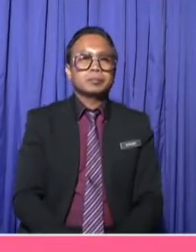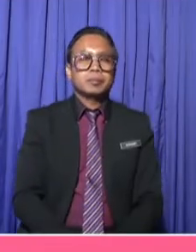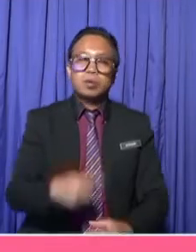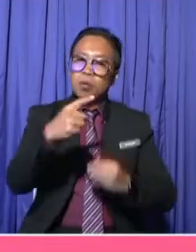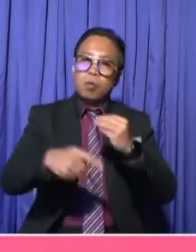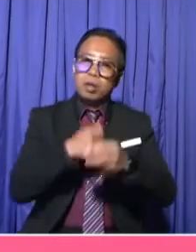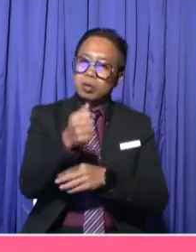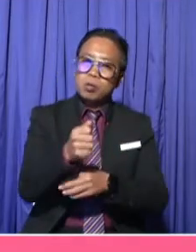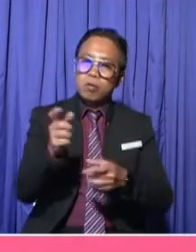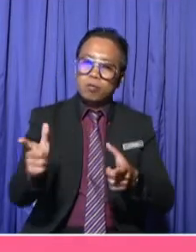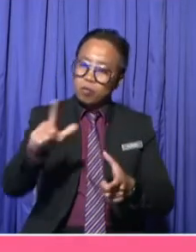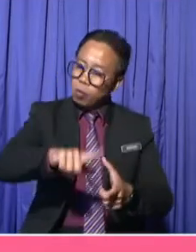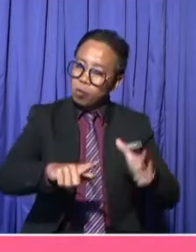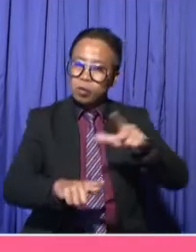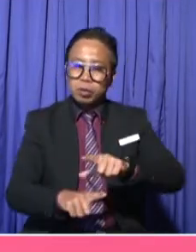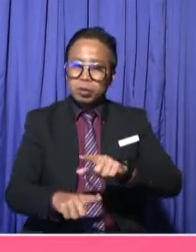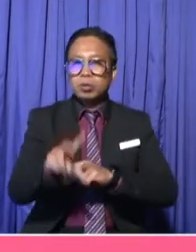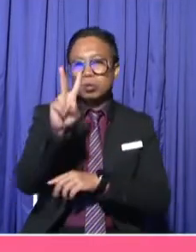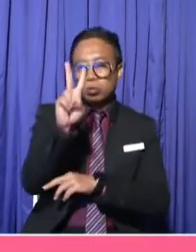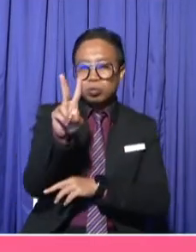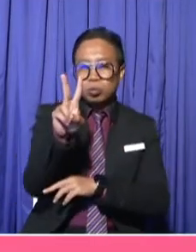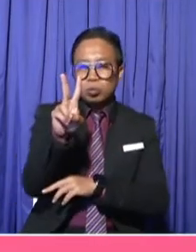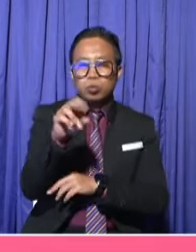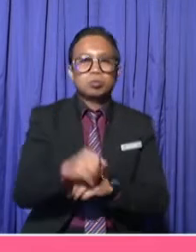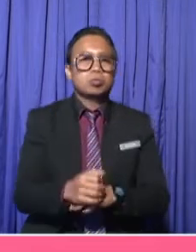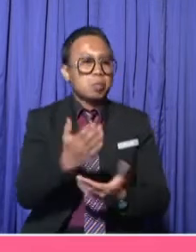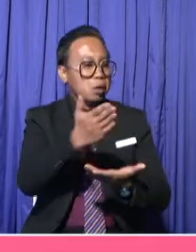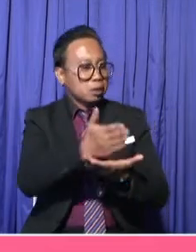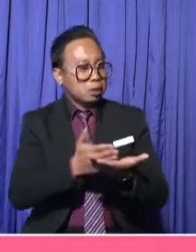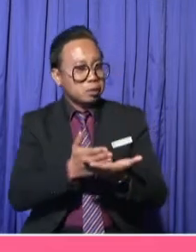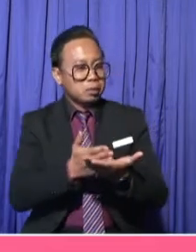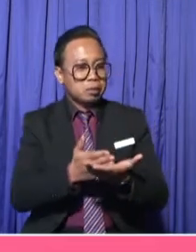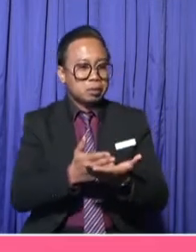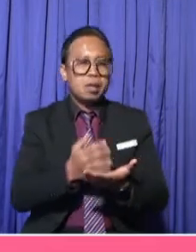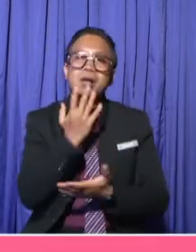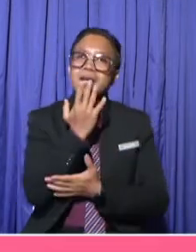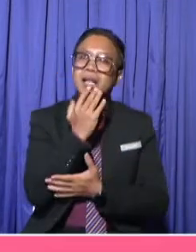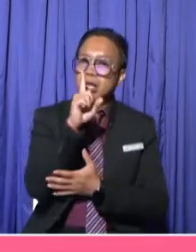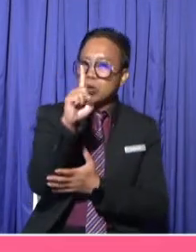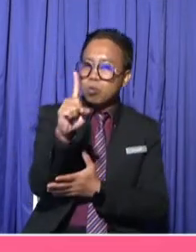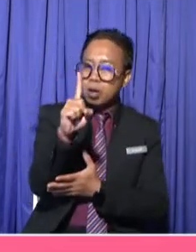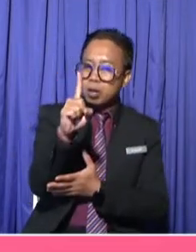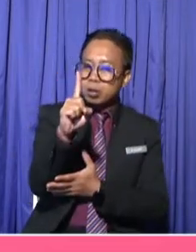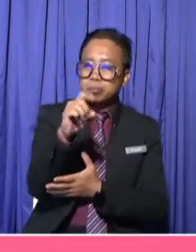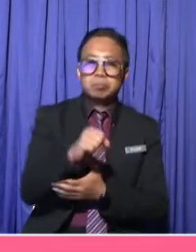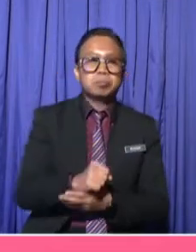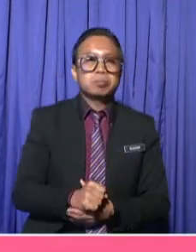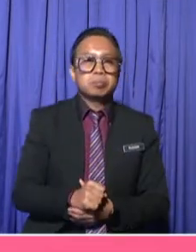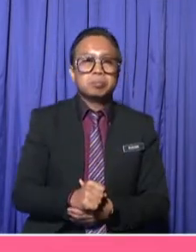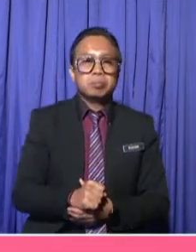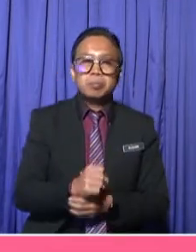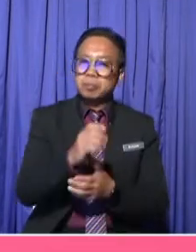you fold it into 2 equal parts and color one part of it,